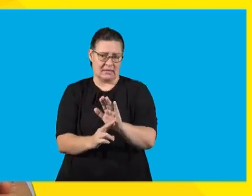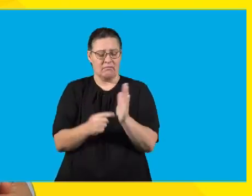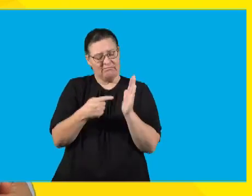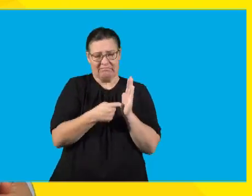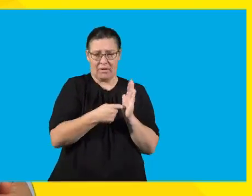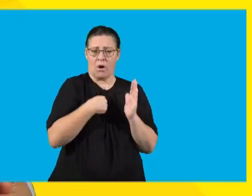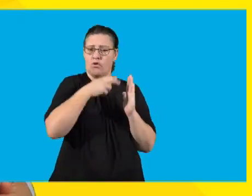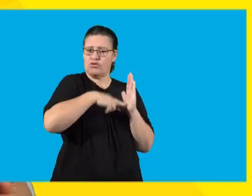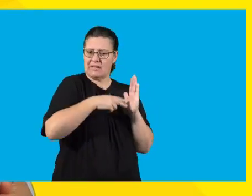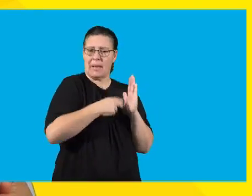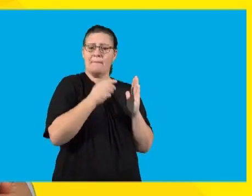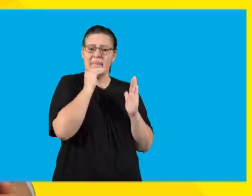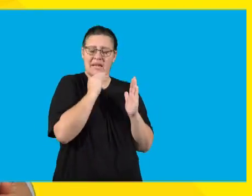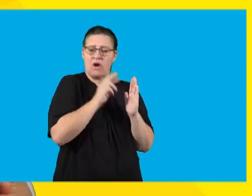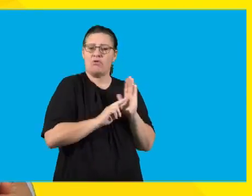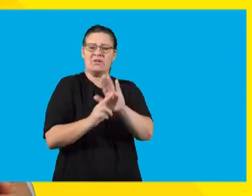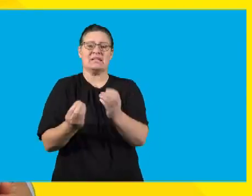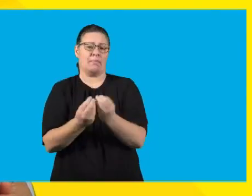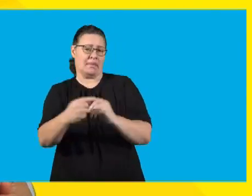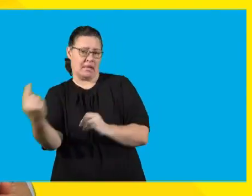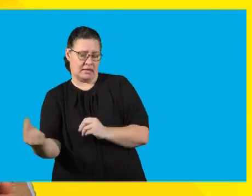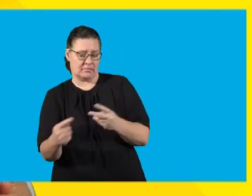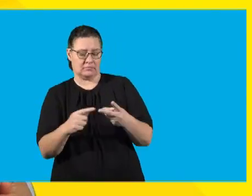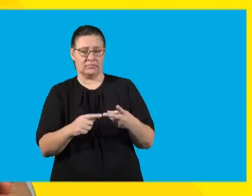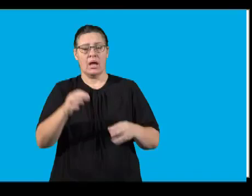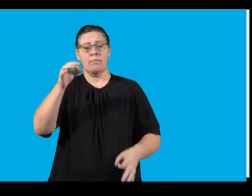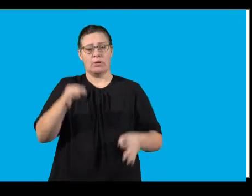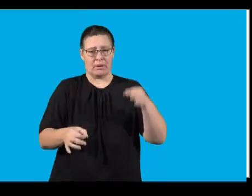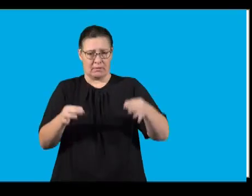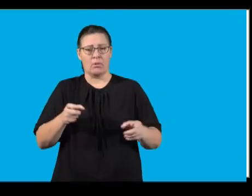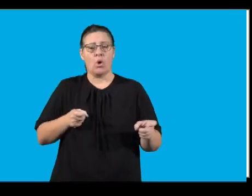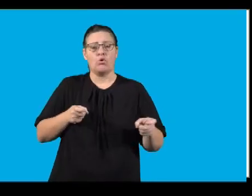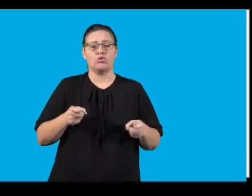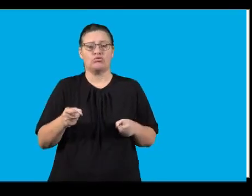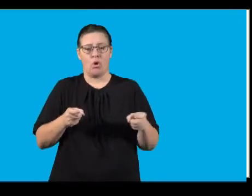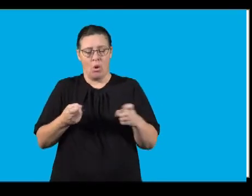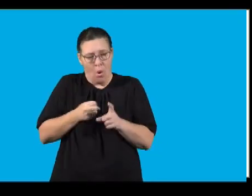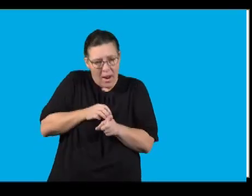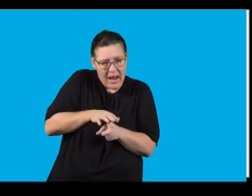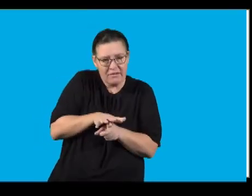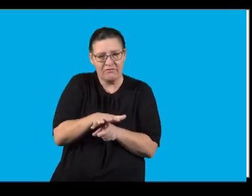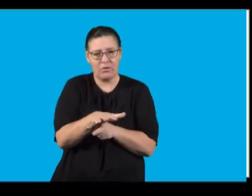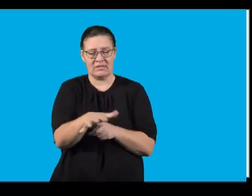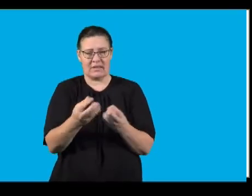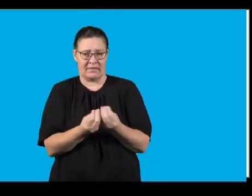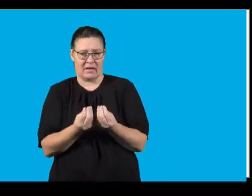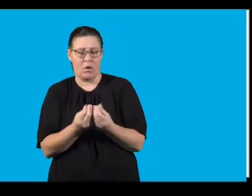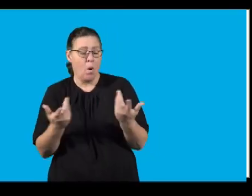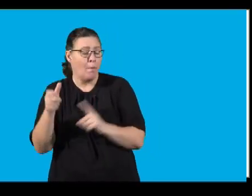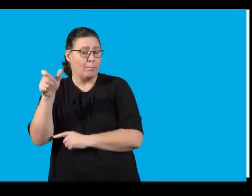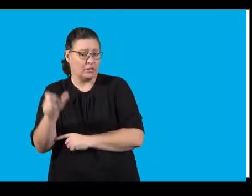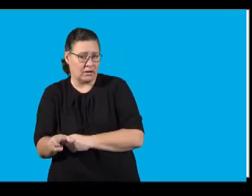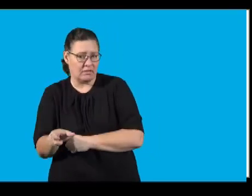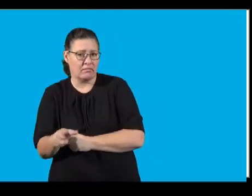represent what you read or what you understand. Manipulation, it's controlling or influencing something or